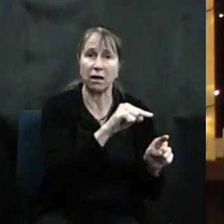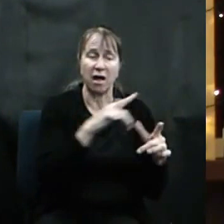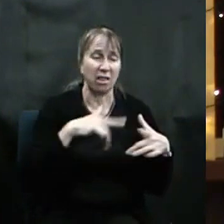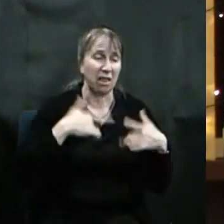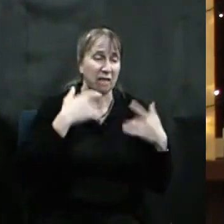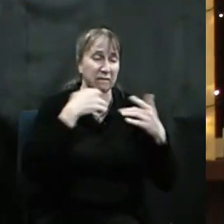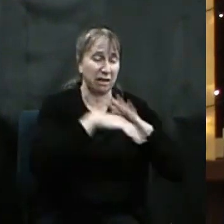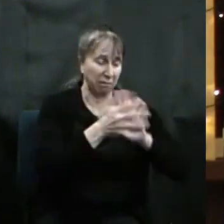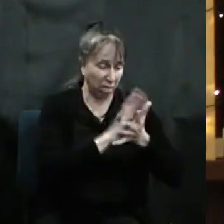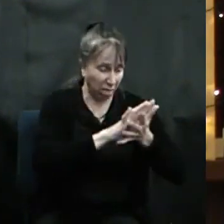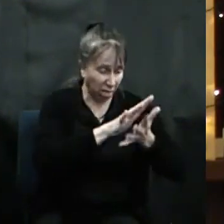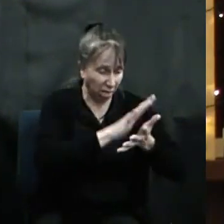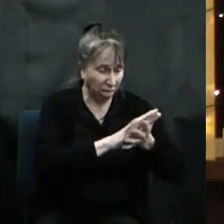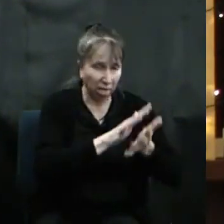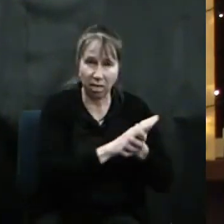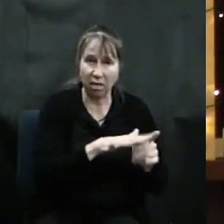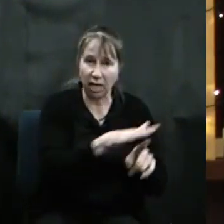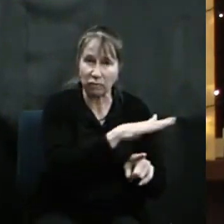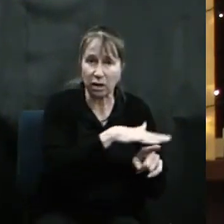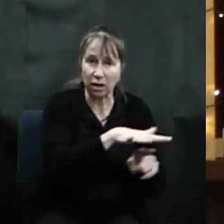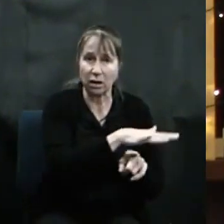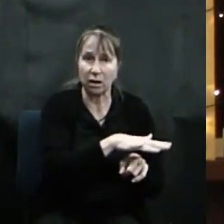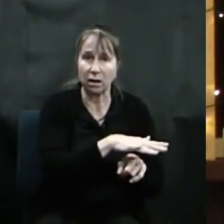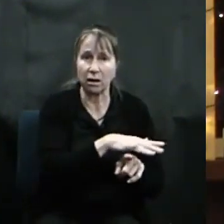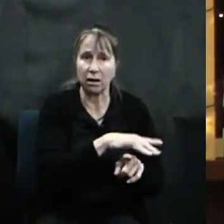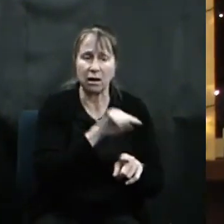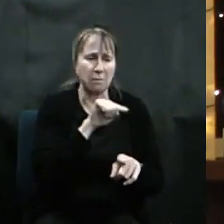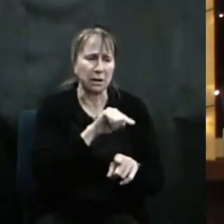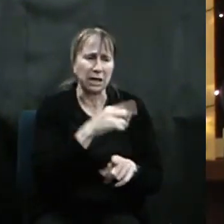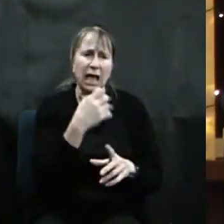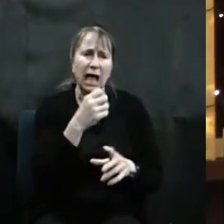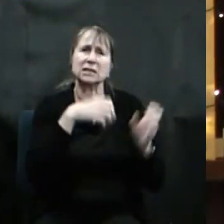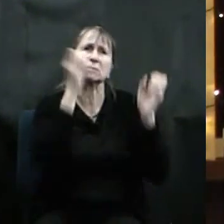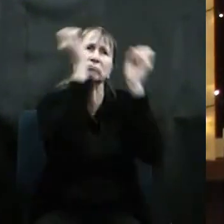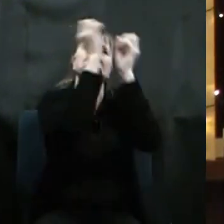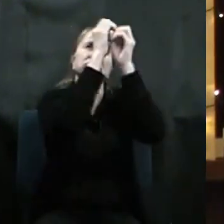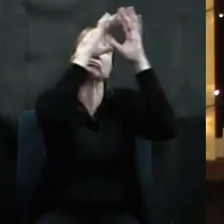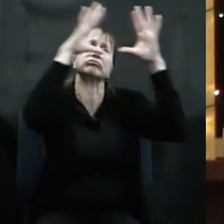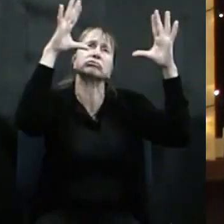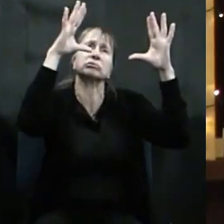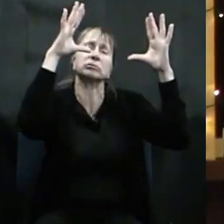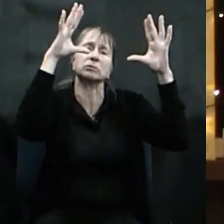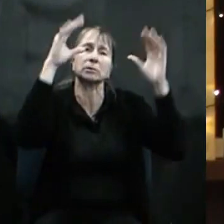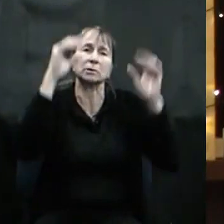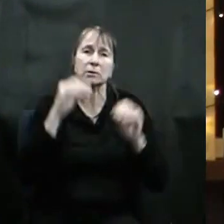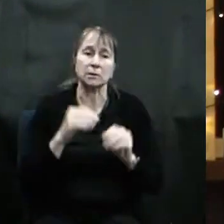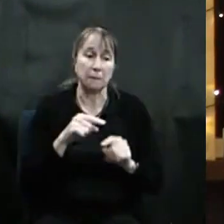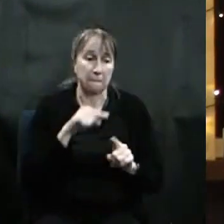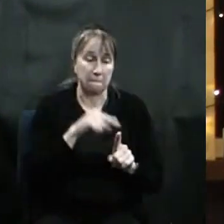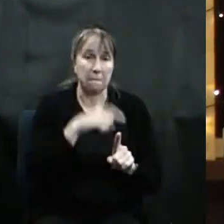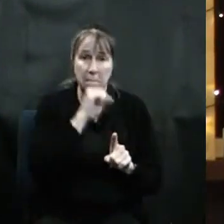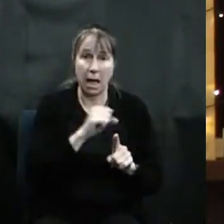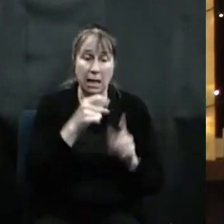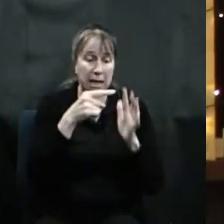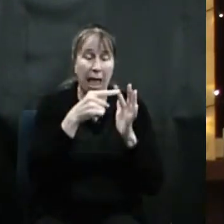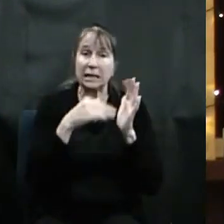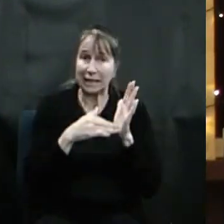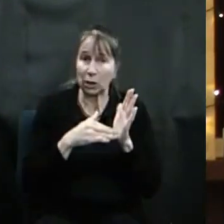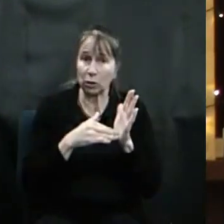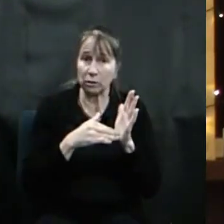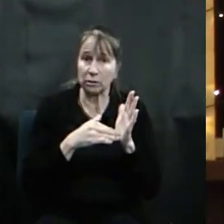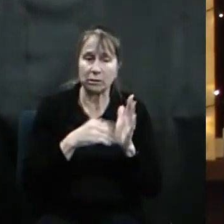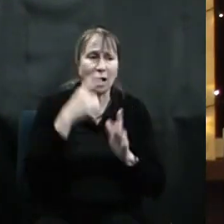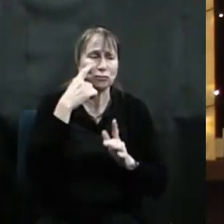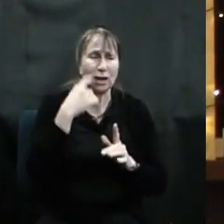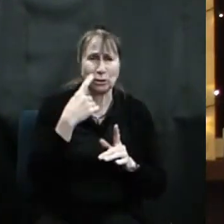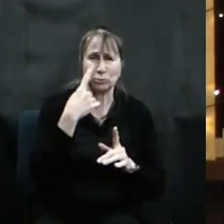heavens were opened and I saw visions of God. Ezekiel tries to describe what he sees and he's blown away. And if you read it, there's